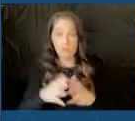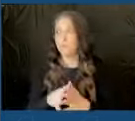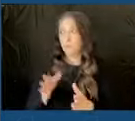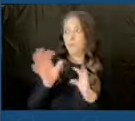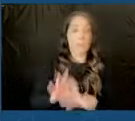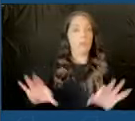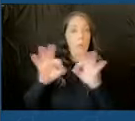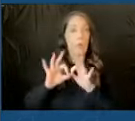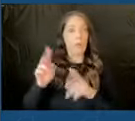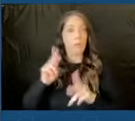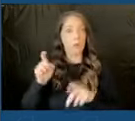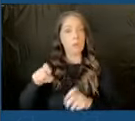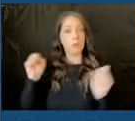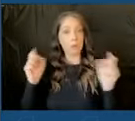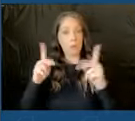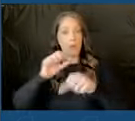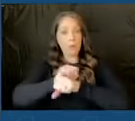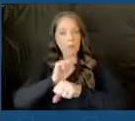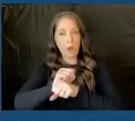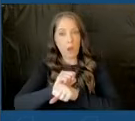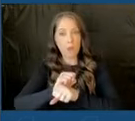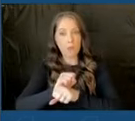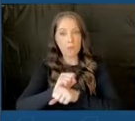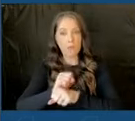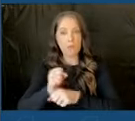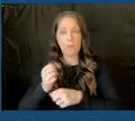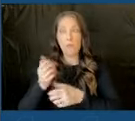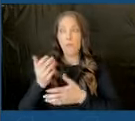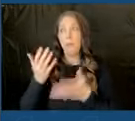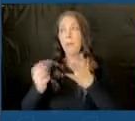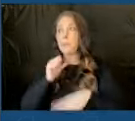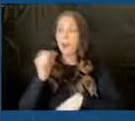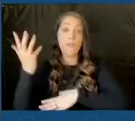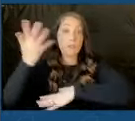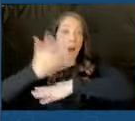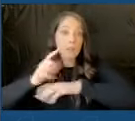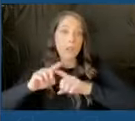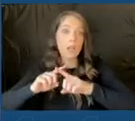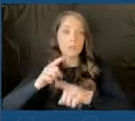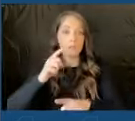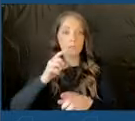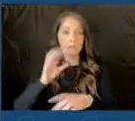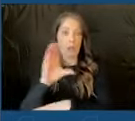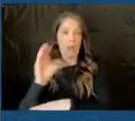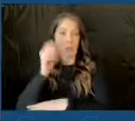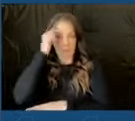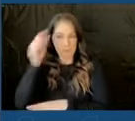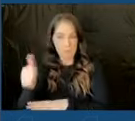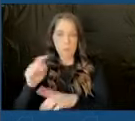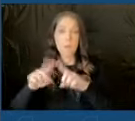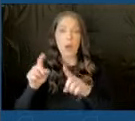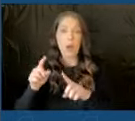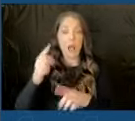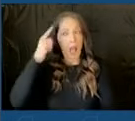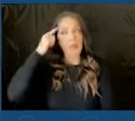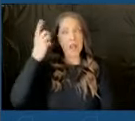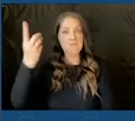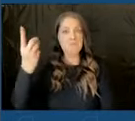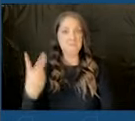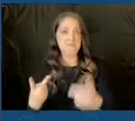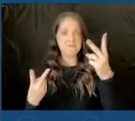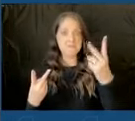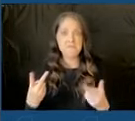in their jobs, if not to 5 days. You know, it's obviously up to employers, but I think a hybrid situation works very well. And I